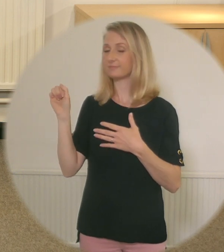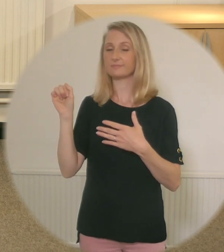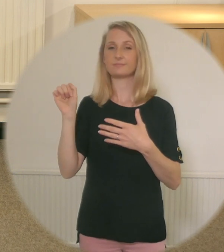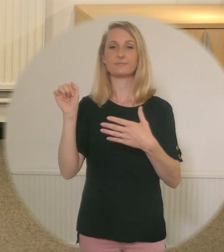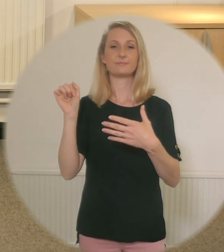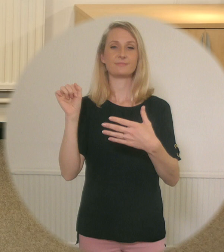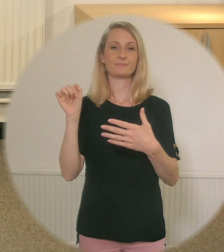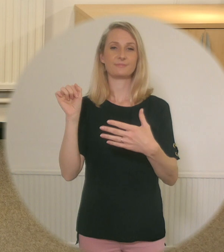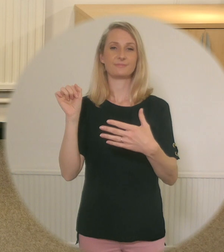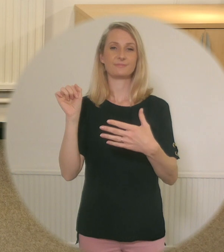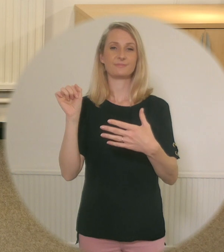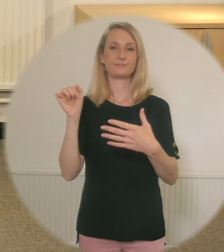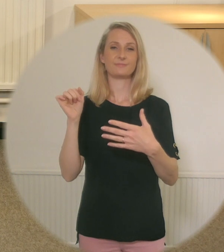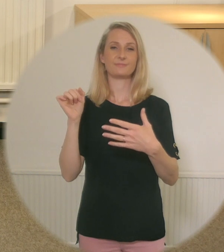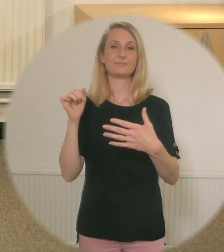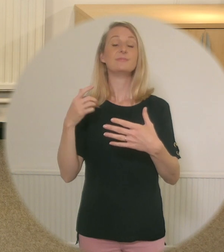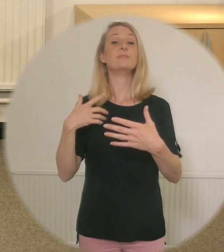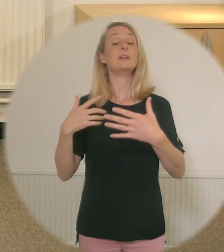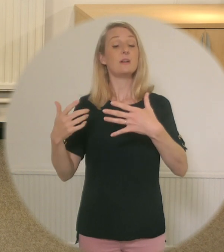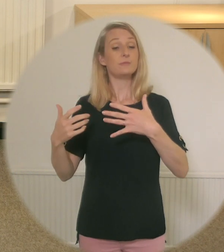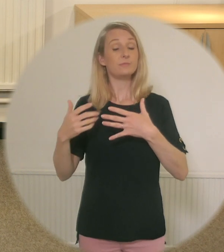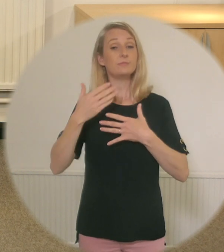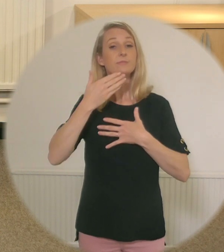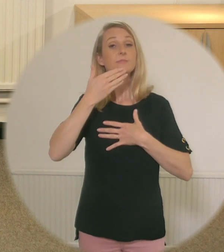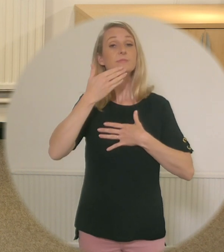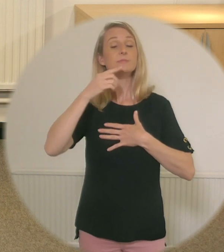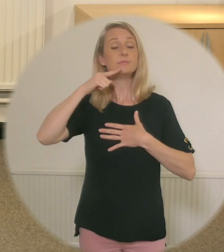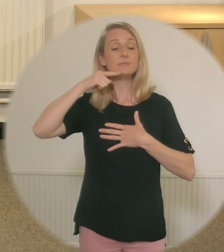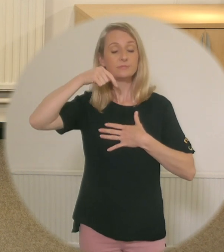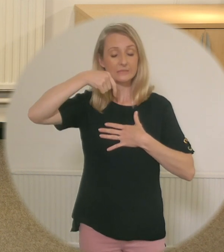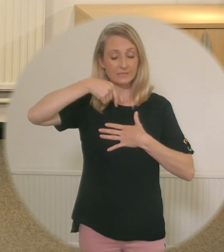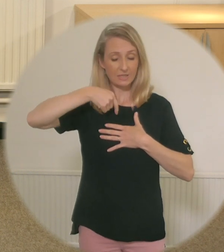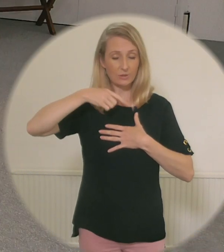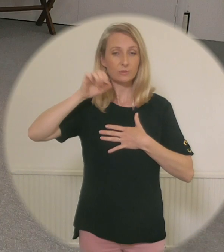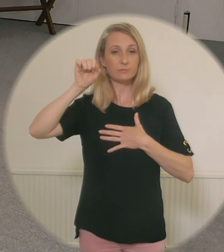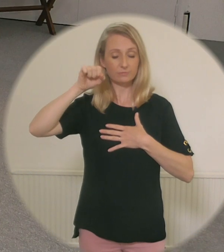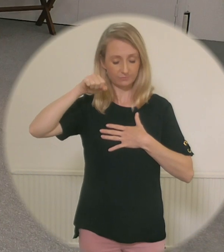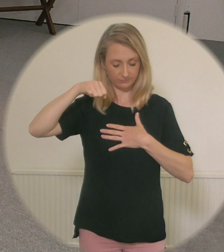inhale. Now as we exhale, we're dropping our chin towards our chest.